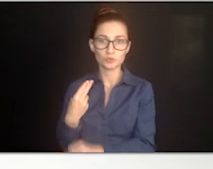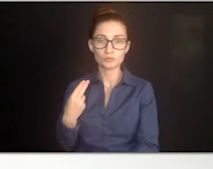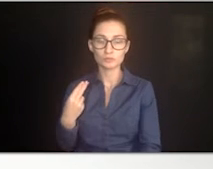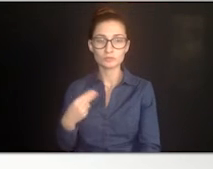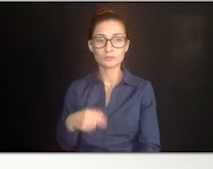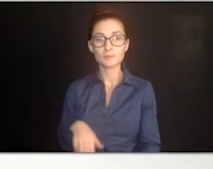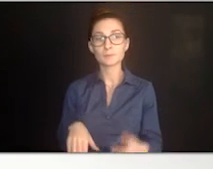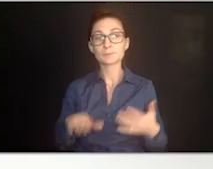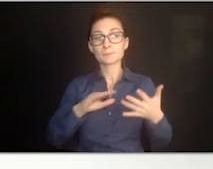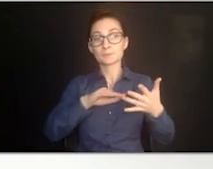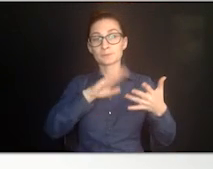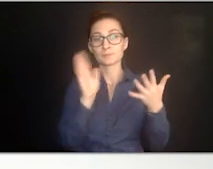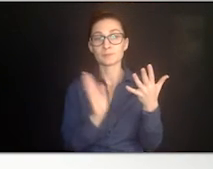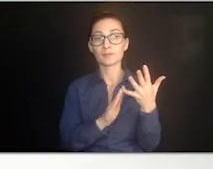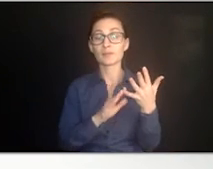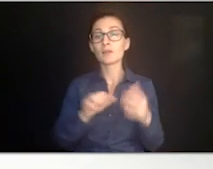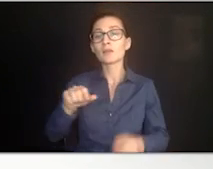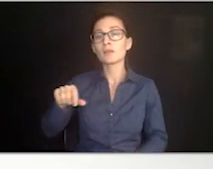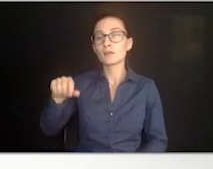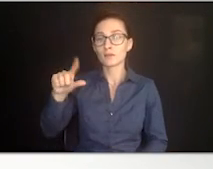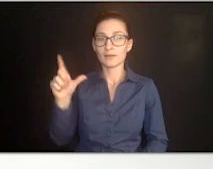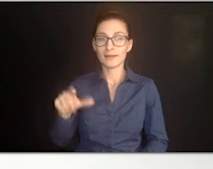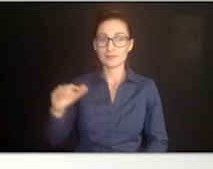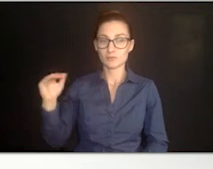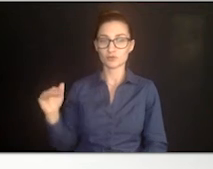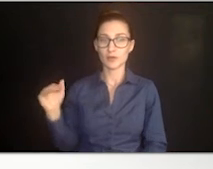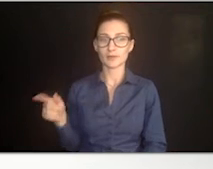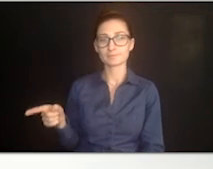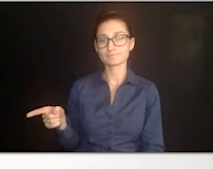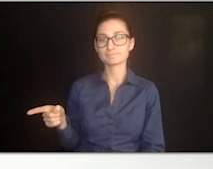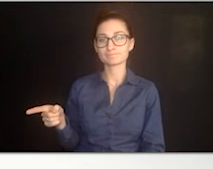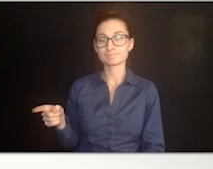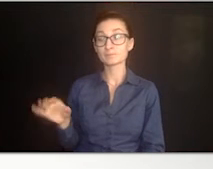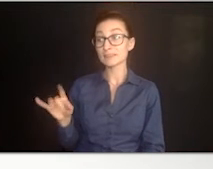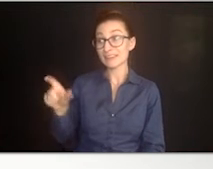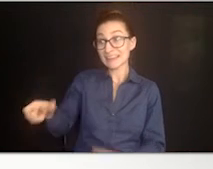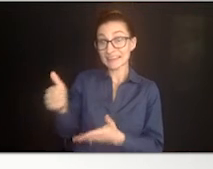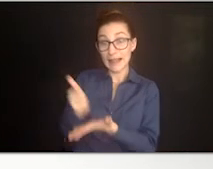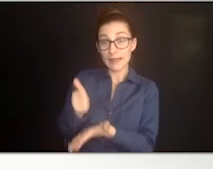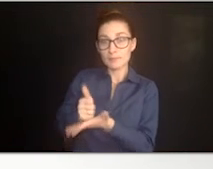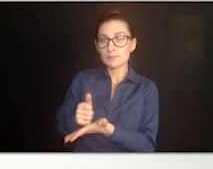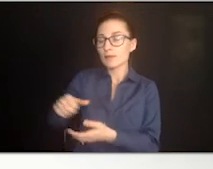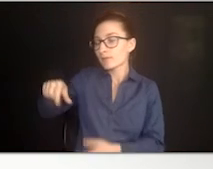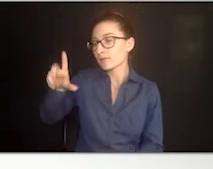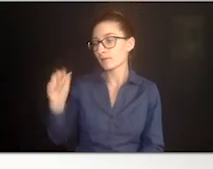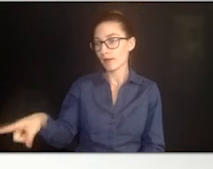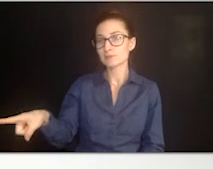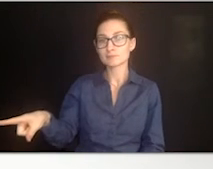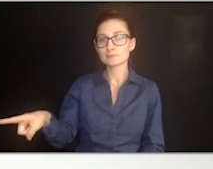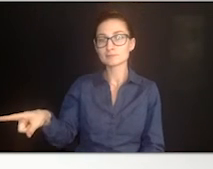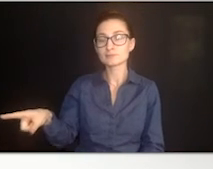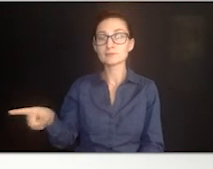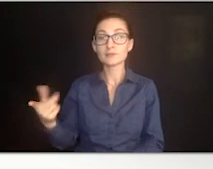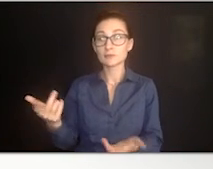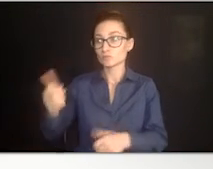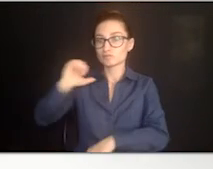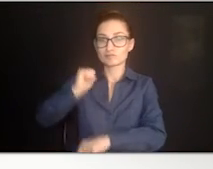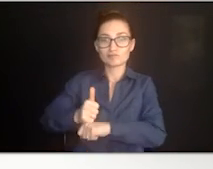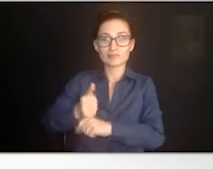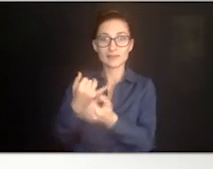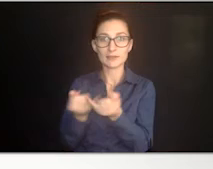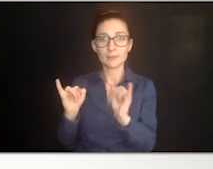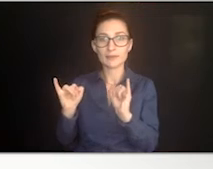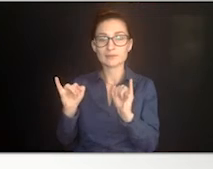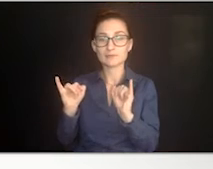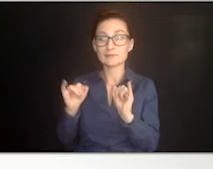Ask your child if they need assistance. Build in that independence from a very young age. They may not always need it, and